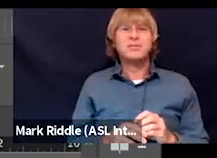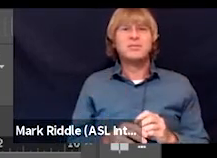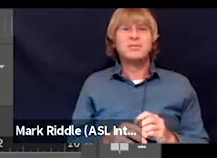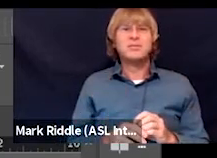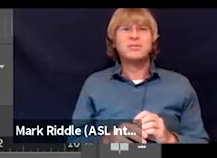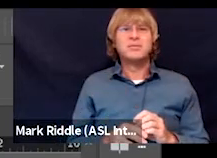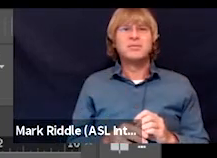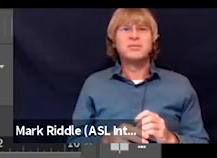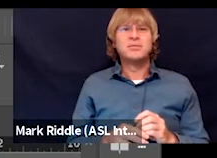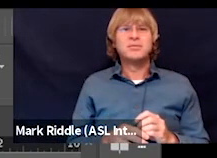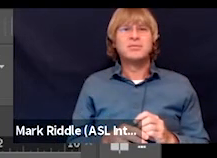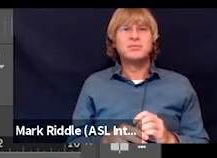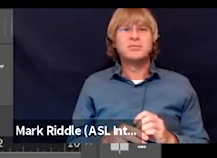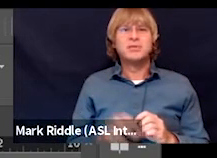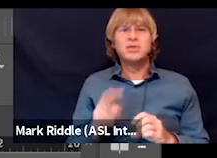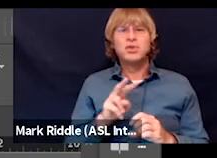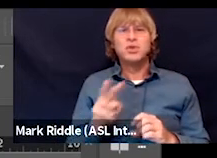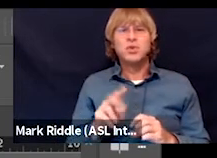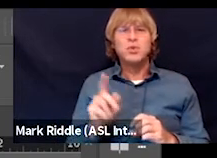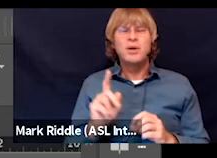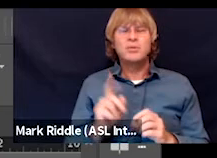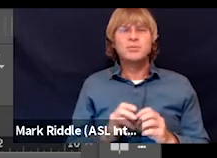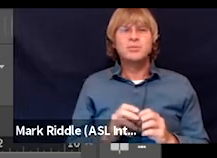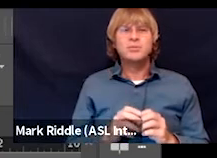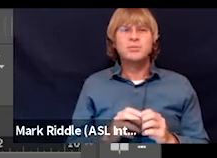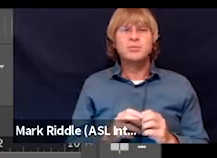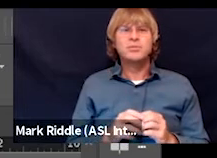Let's see if I can find a place where,